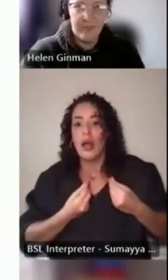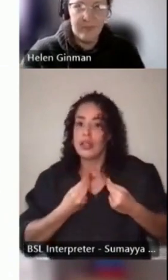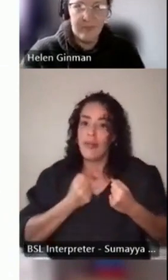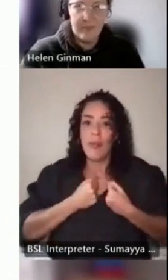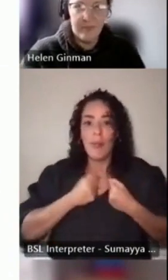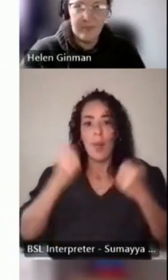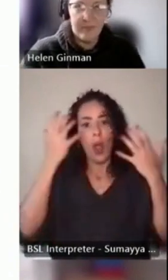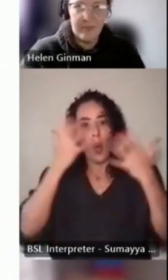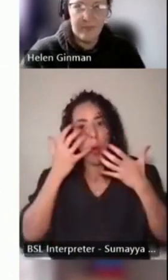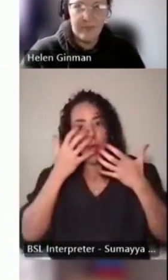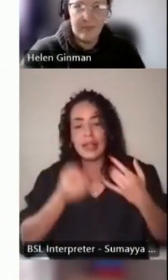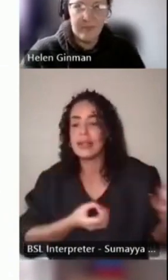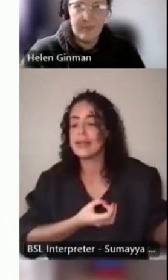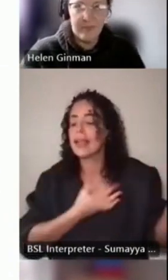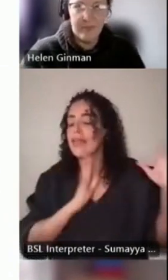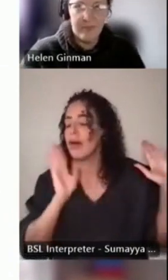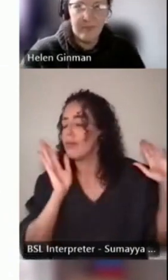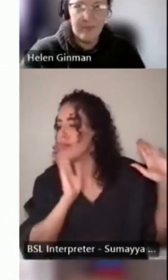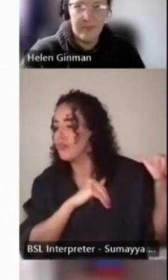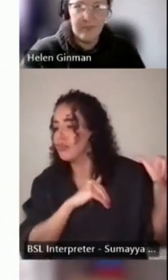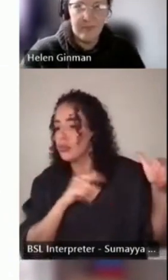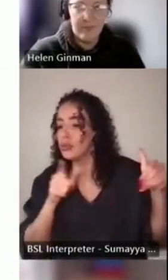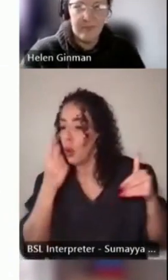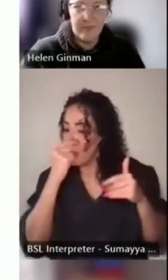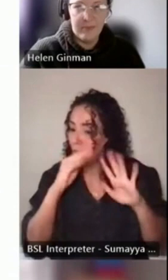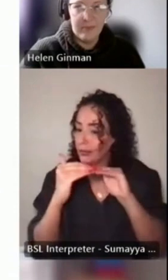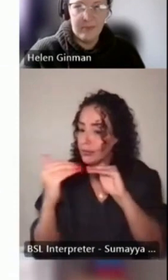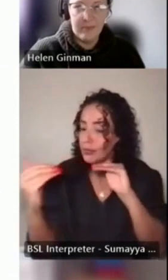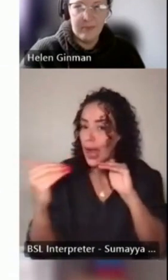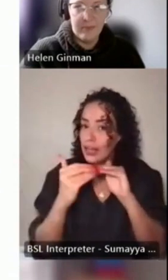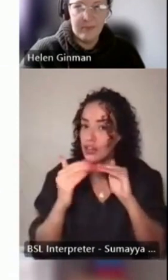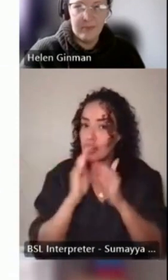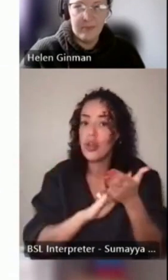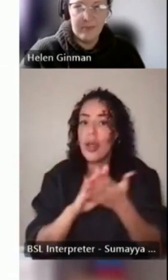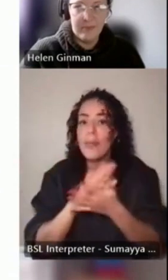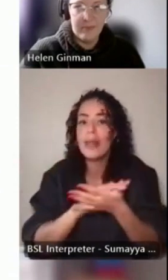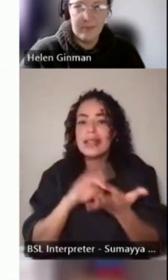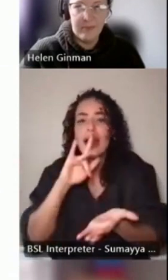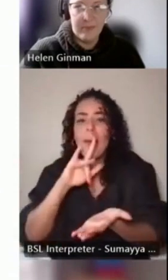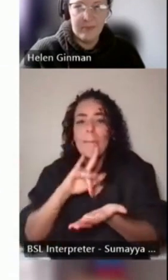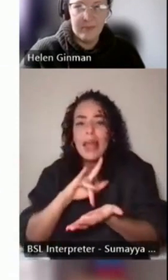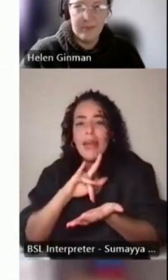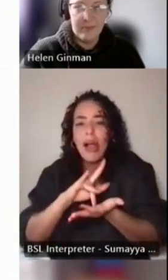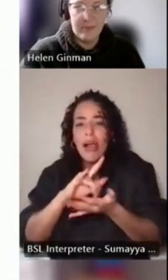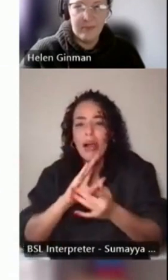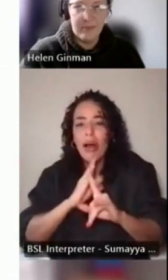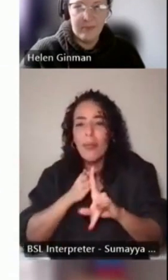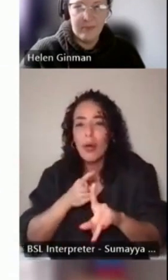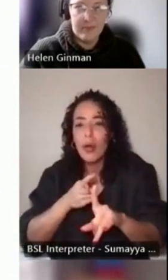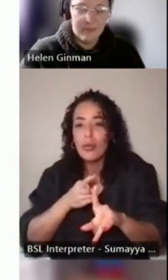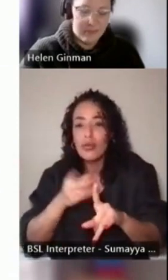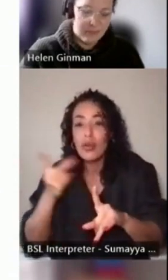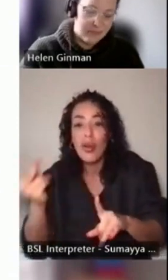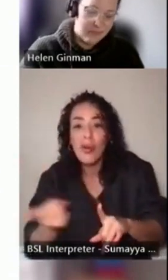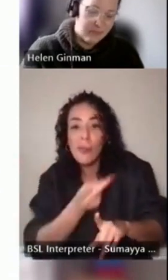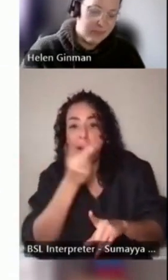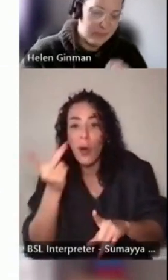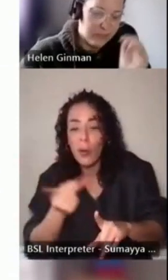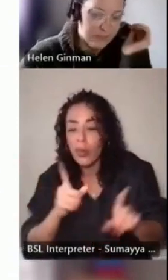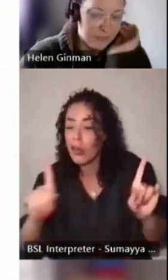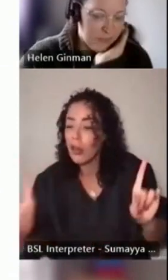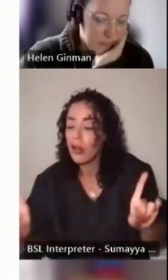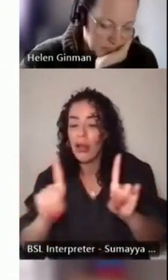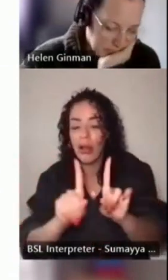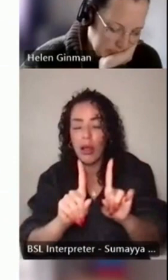meet the concerns of others. So it involves a sort of middle ground approach where both parties make concessions to achieve